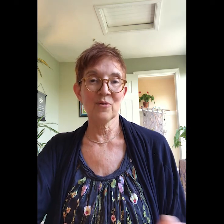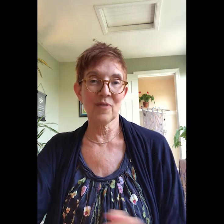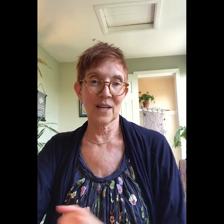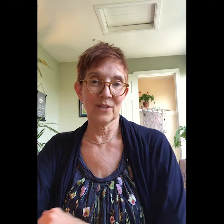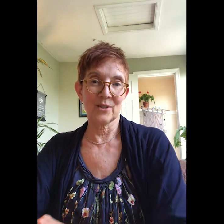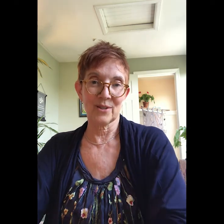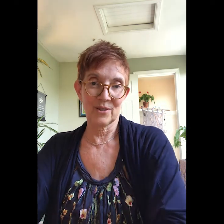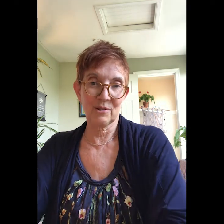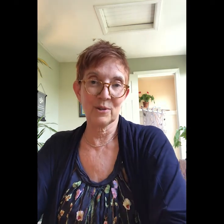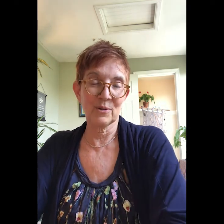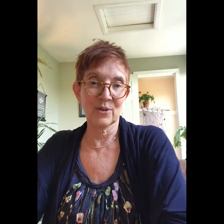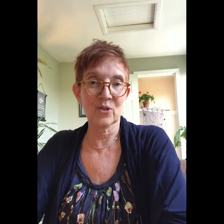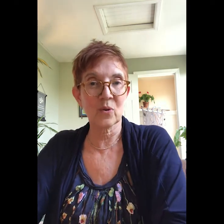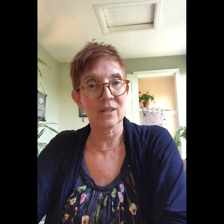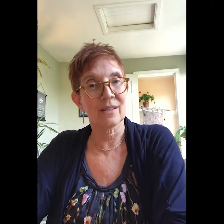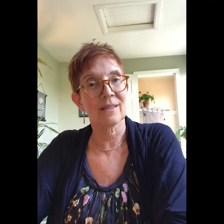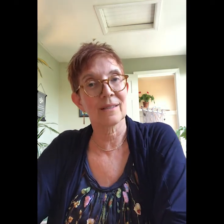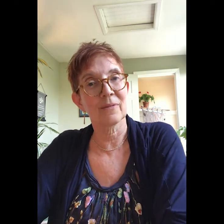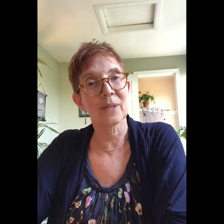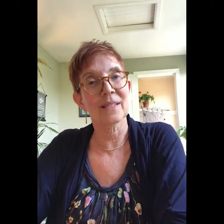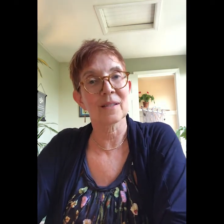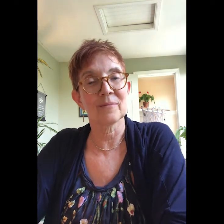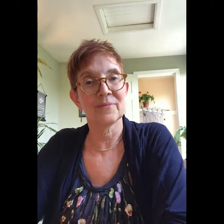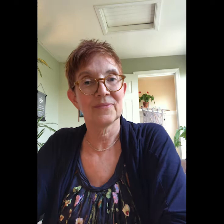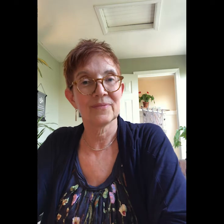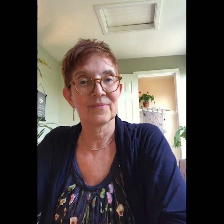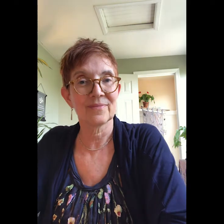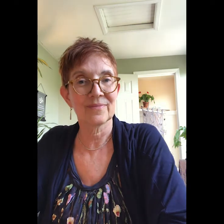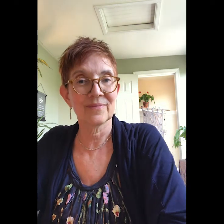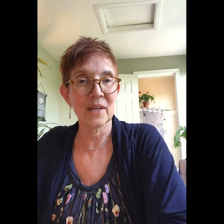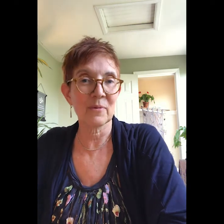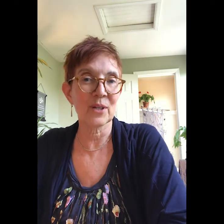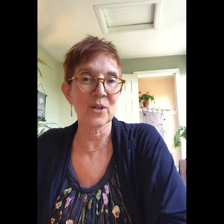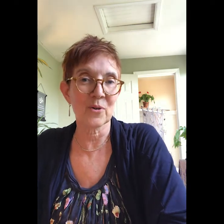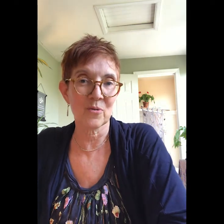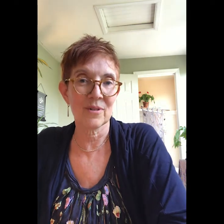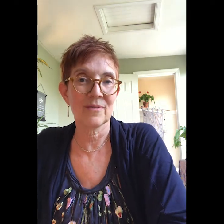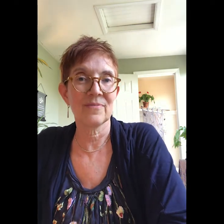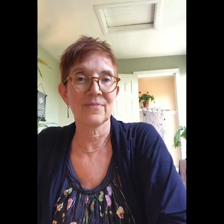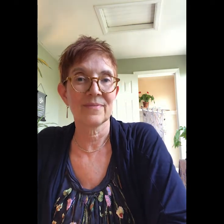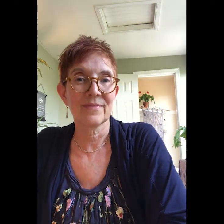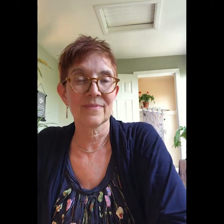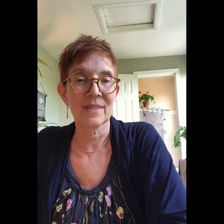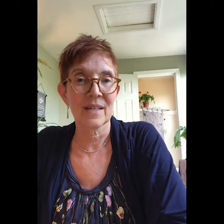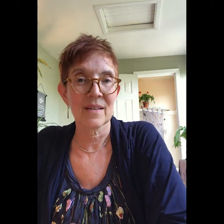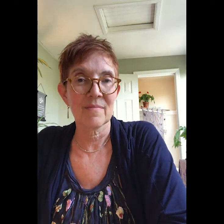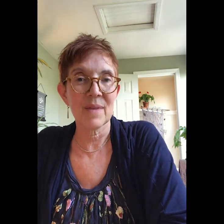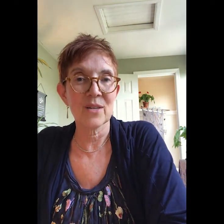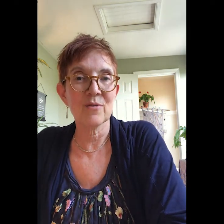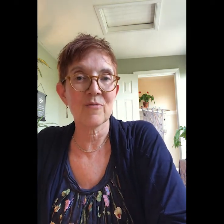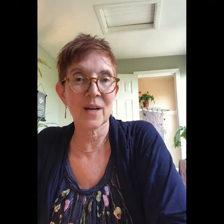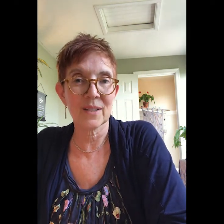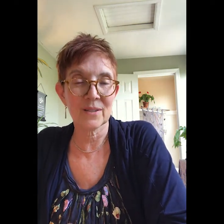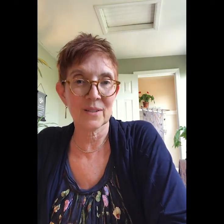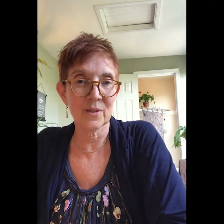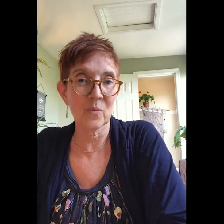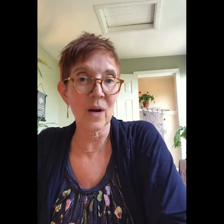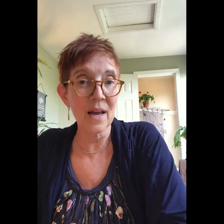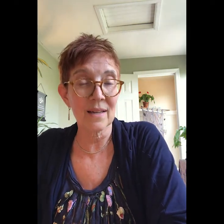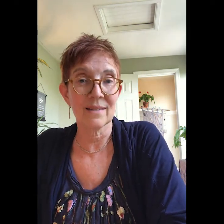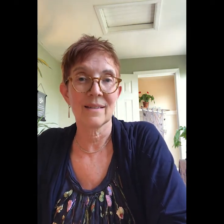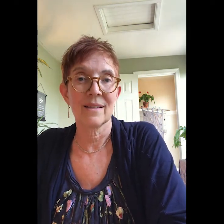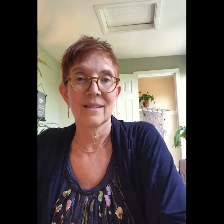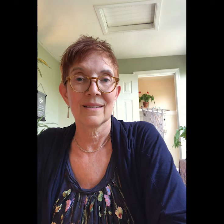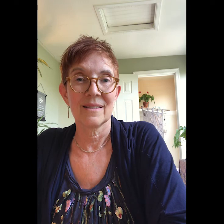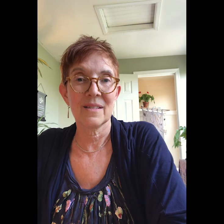May you find your true source of wisdom and renew. May you find your